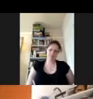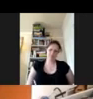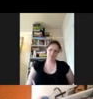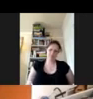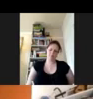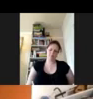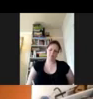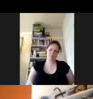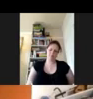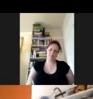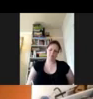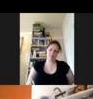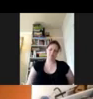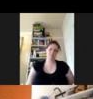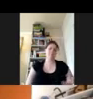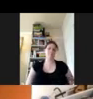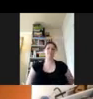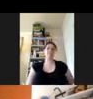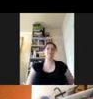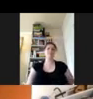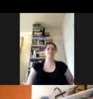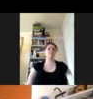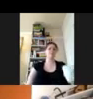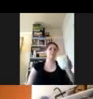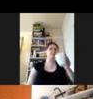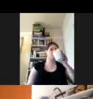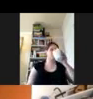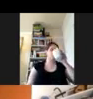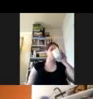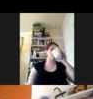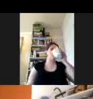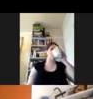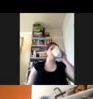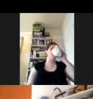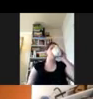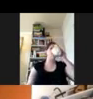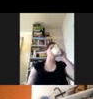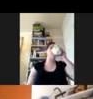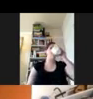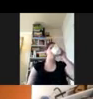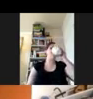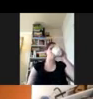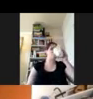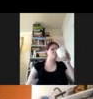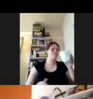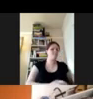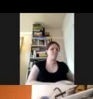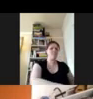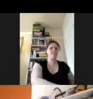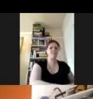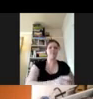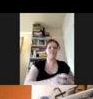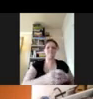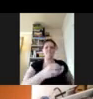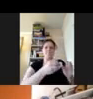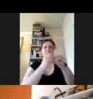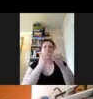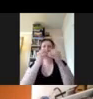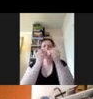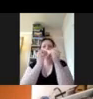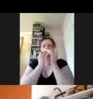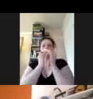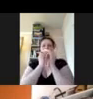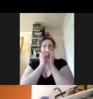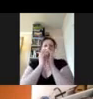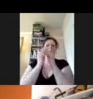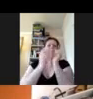Looks like one or two more maybe. So this is interesting. Looks like most of you have been